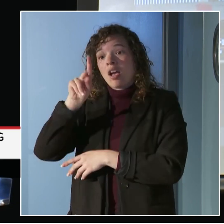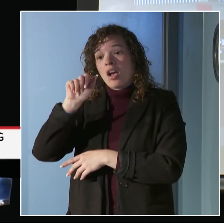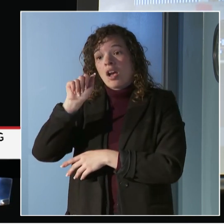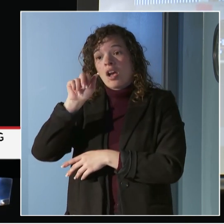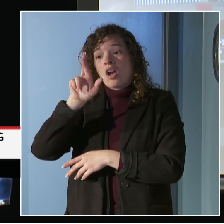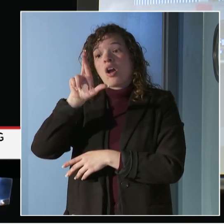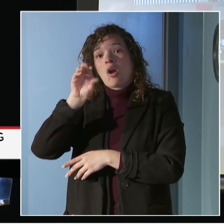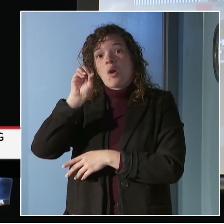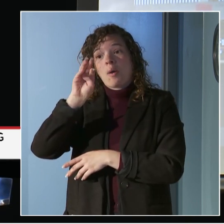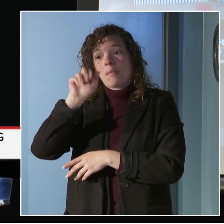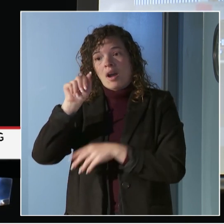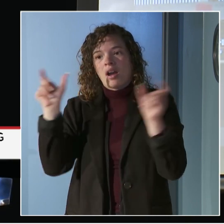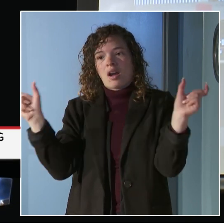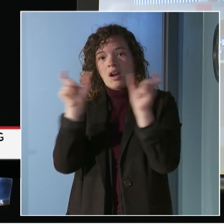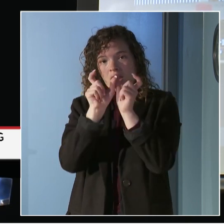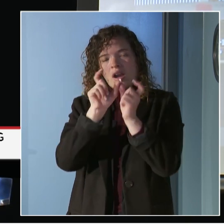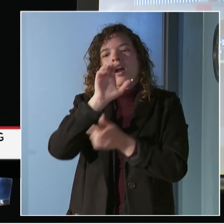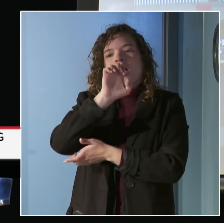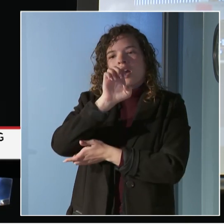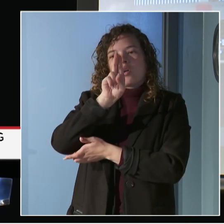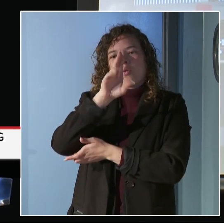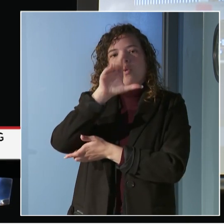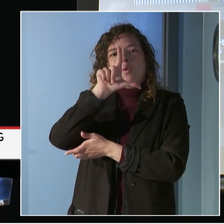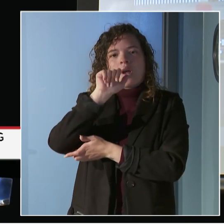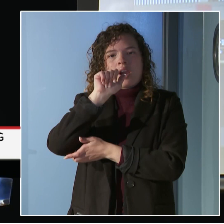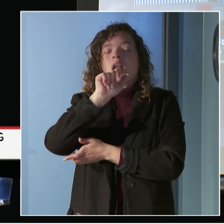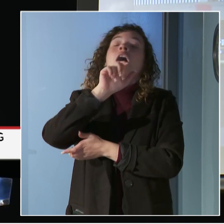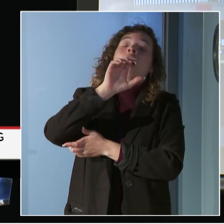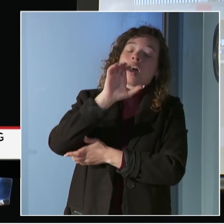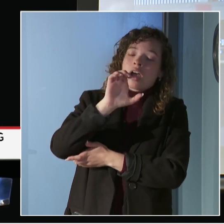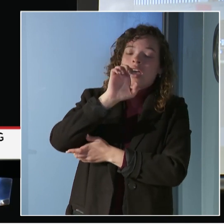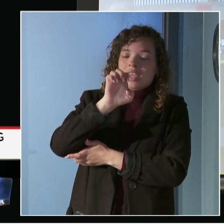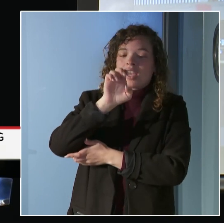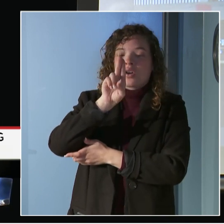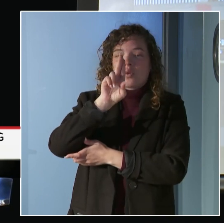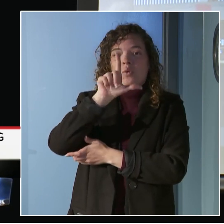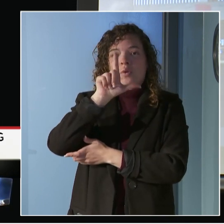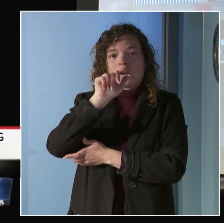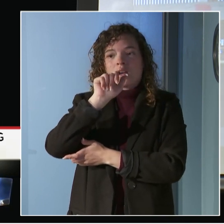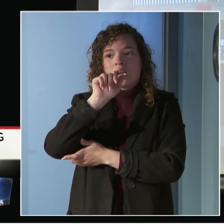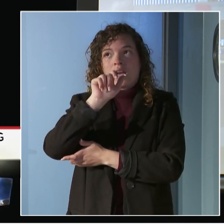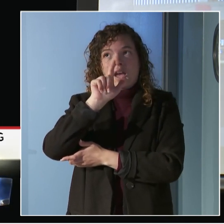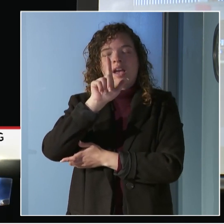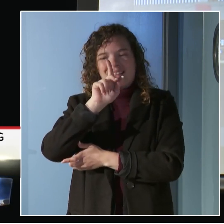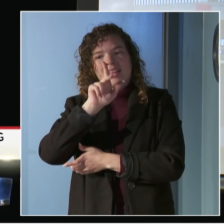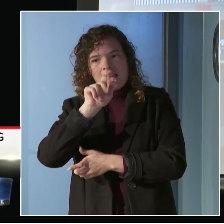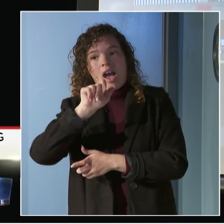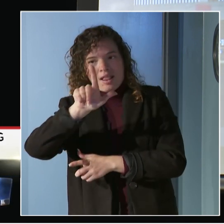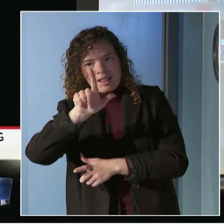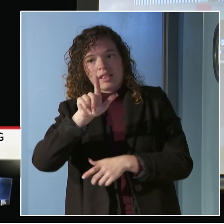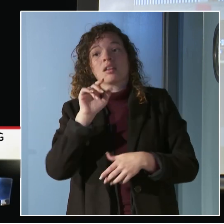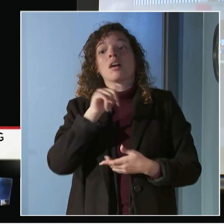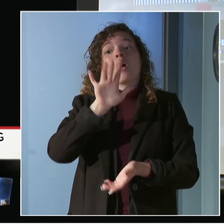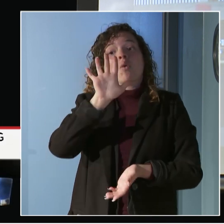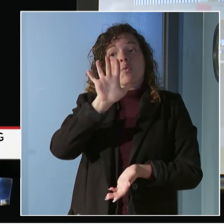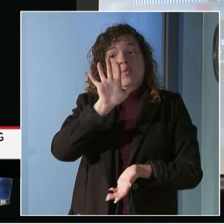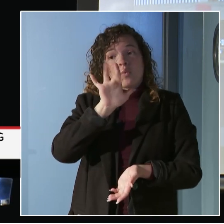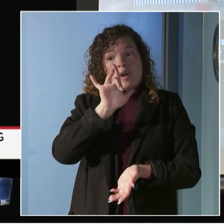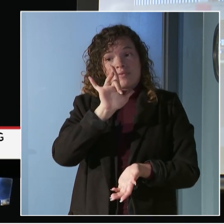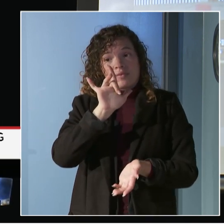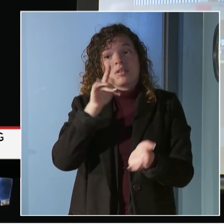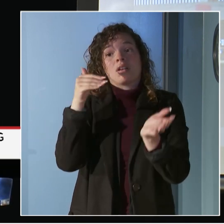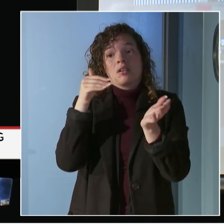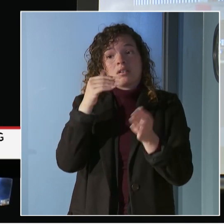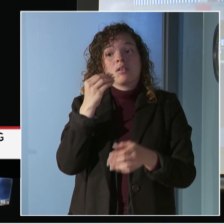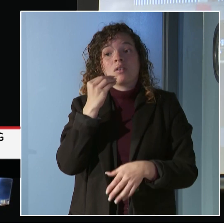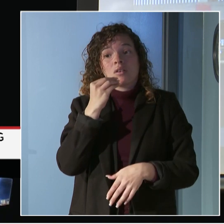where we will add 25 units of affordable housing right on Calarama, mix up deeply affordable